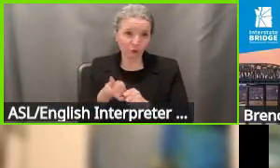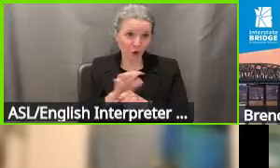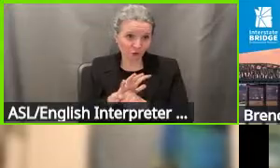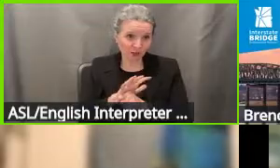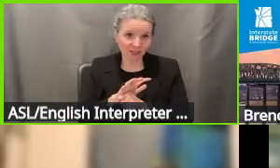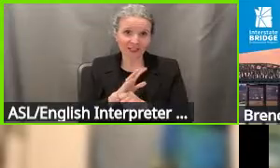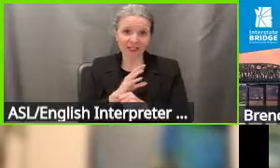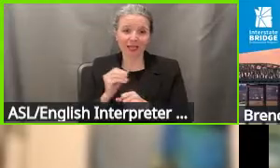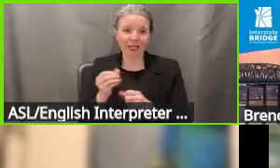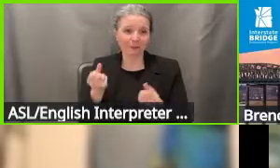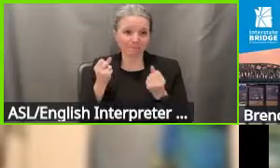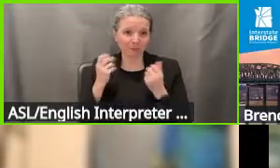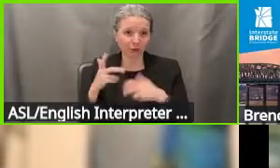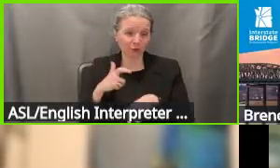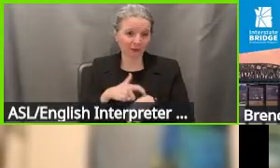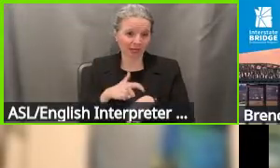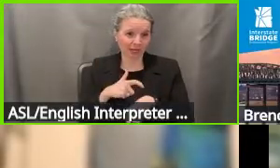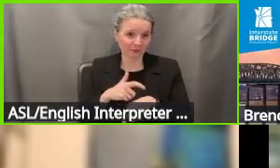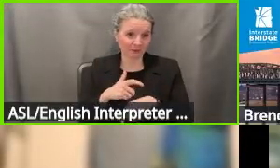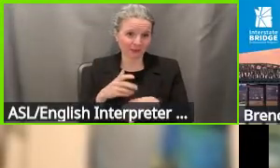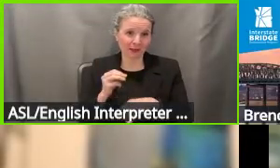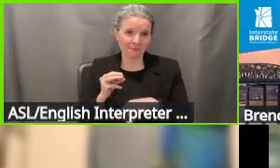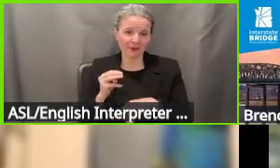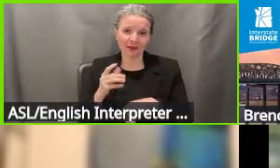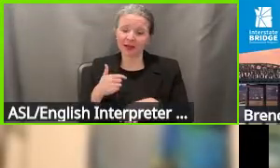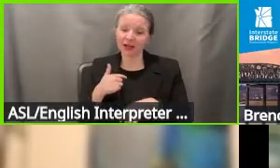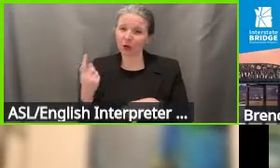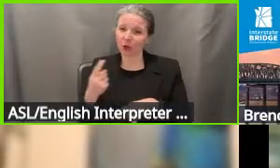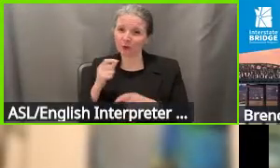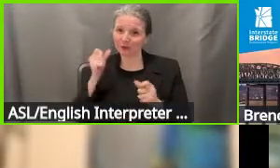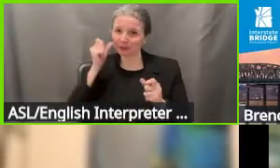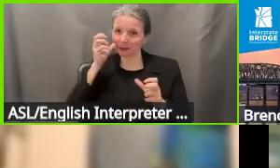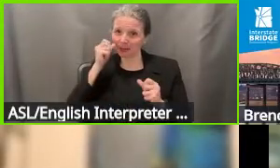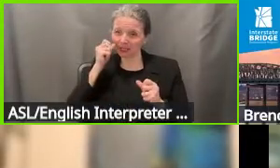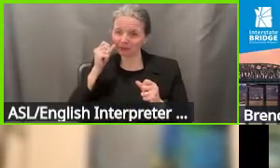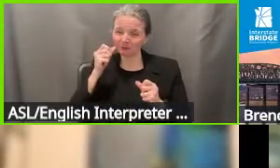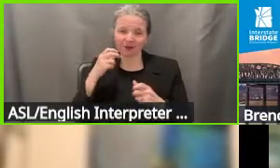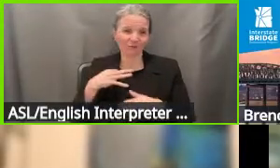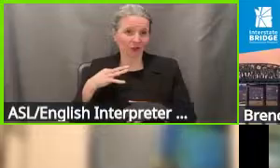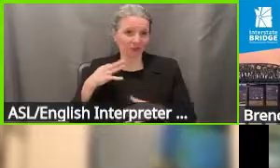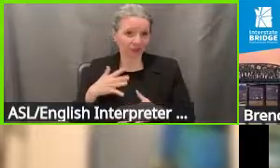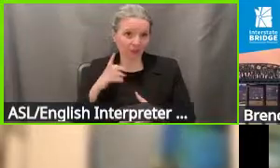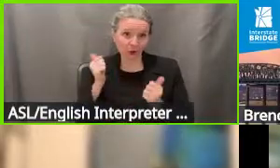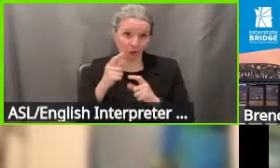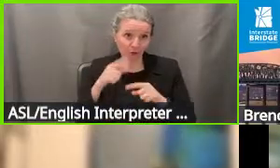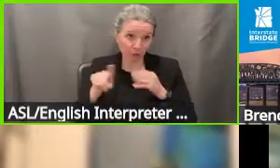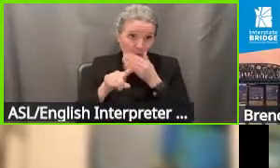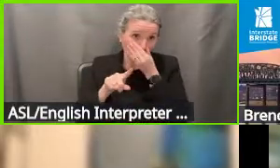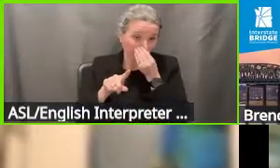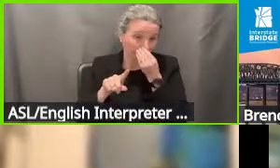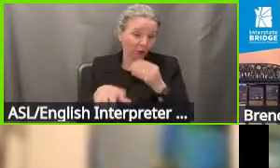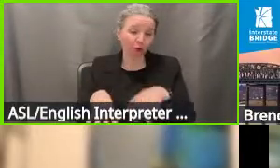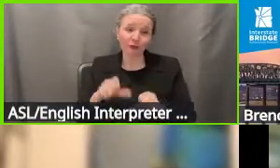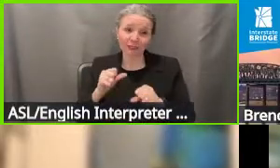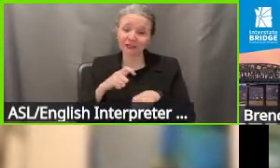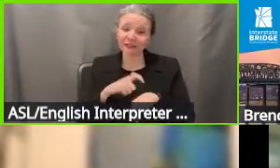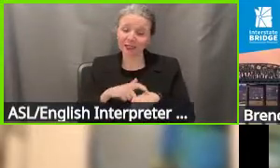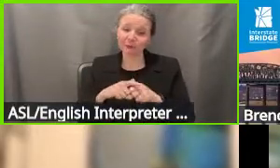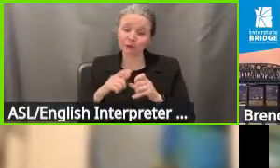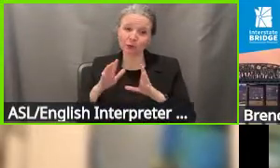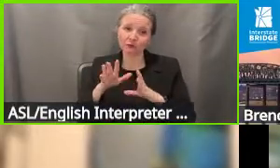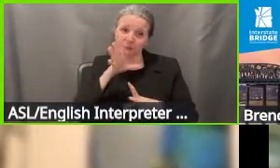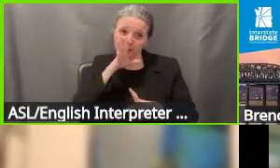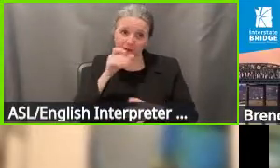and multiple times. I'm always amazed by volunteers like all of you that take the time to speak for